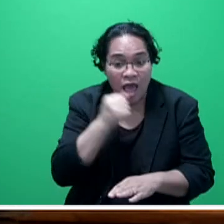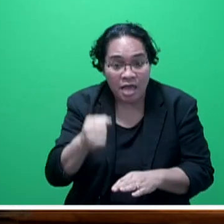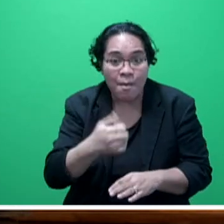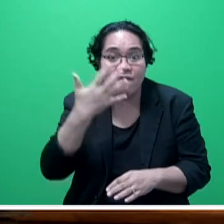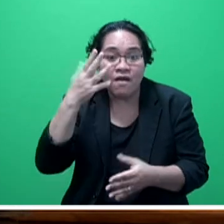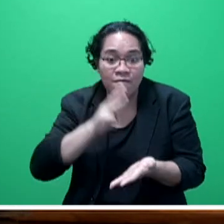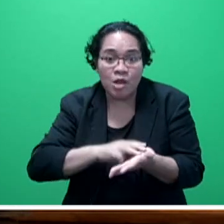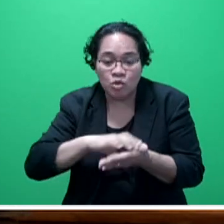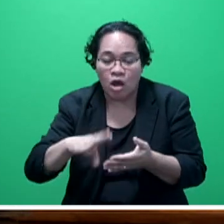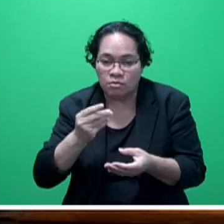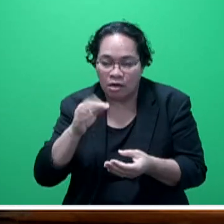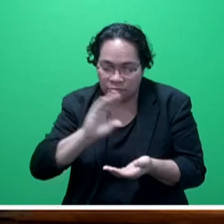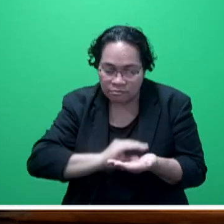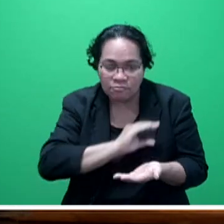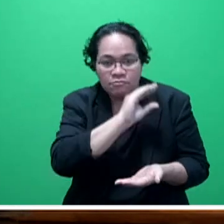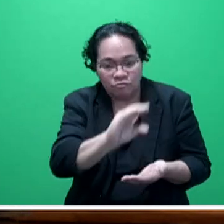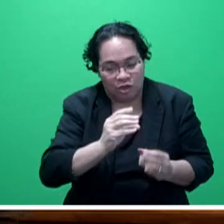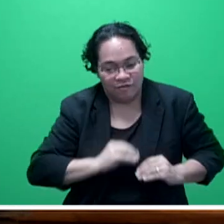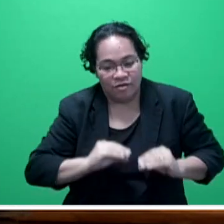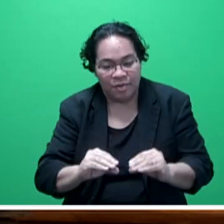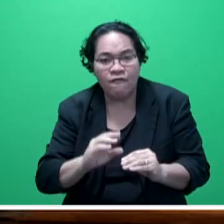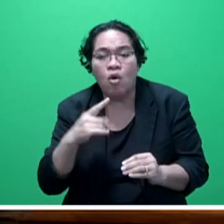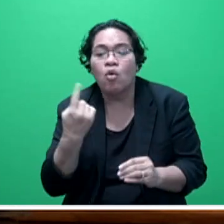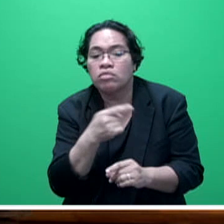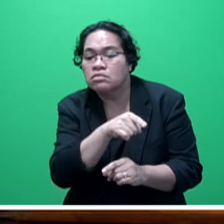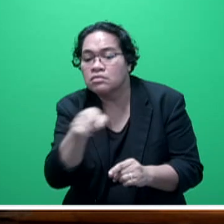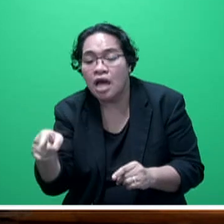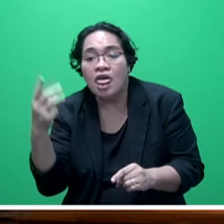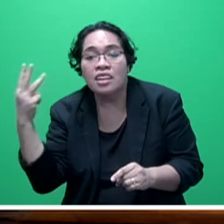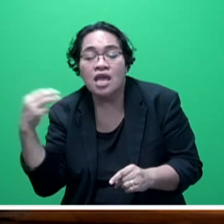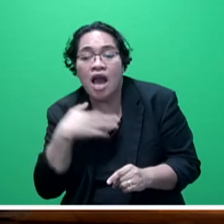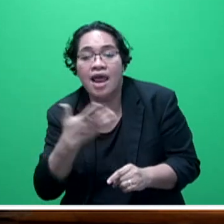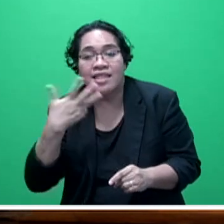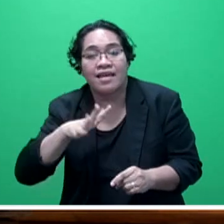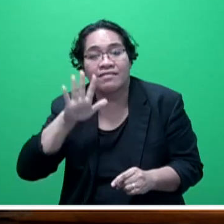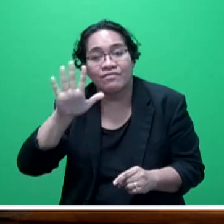million for the 395